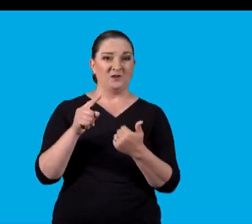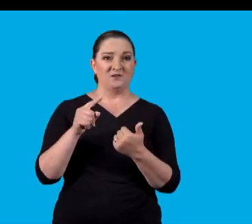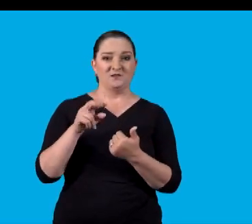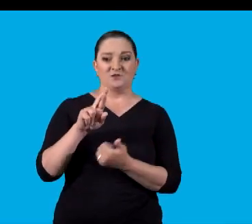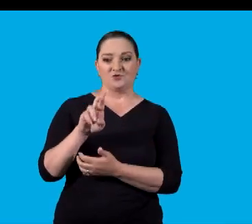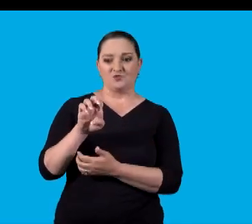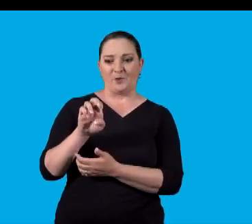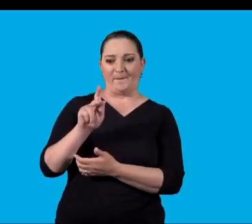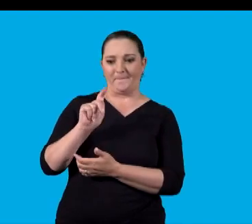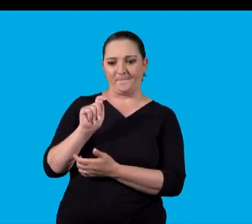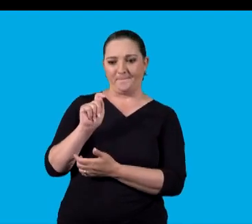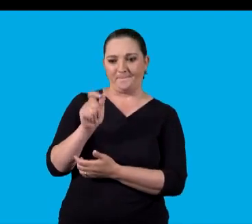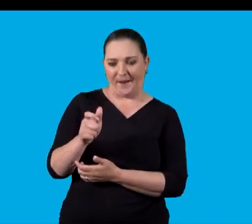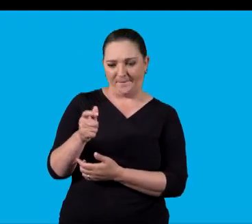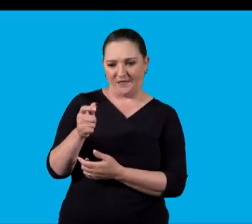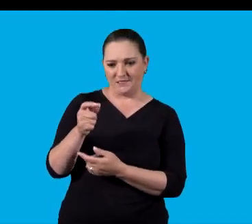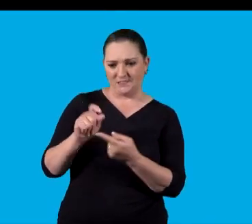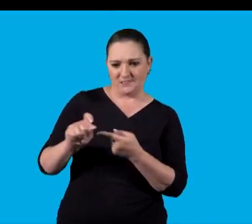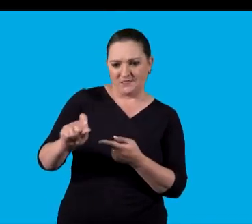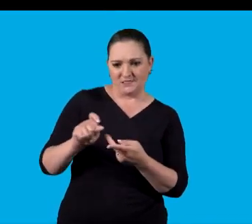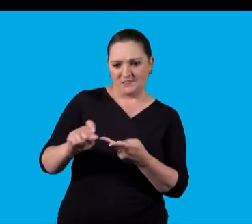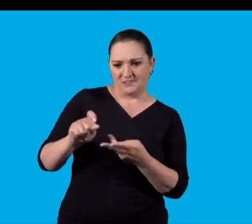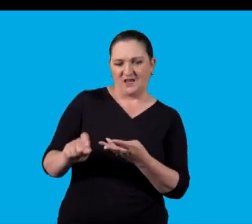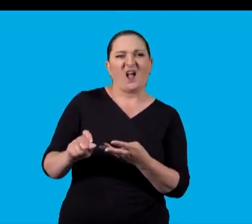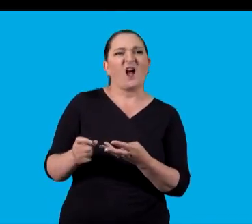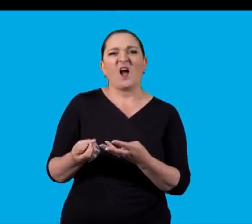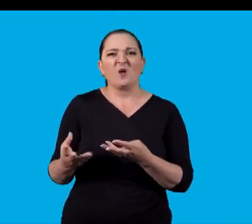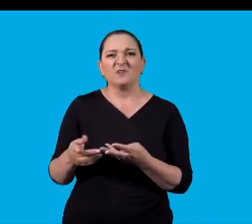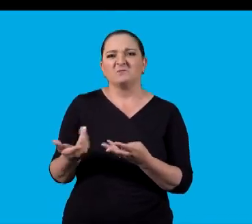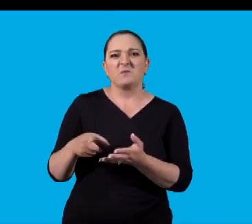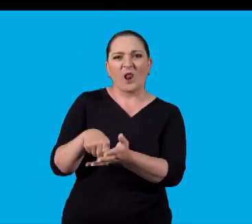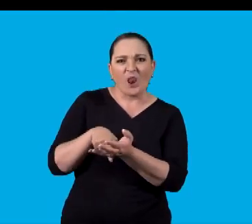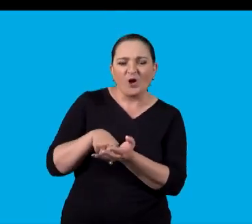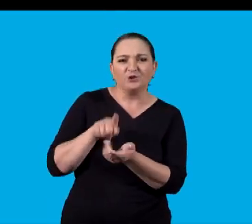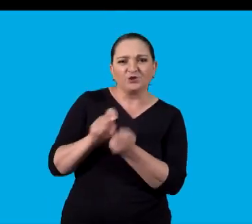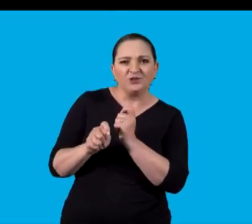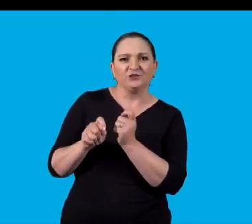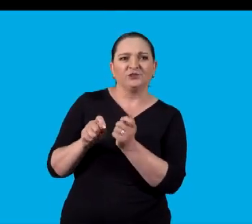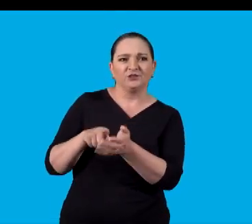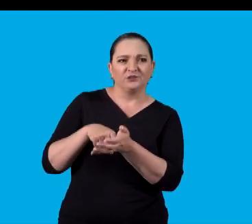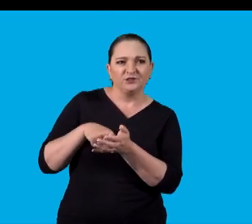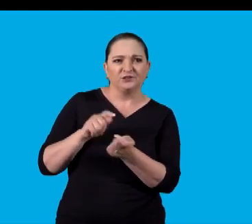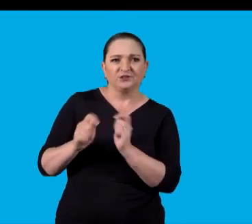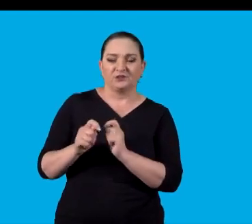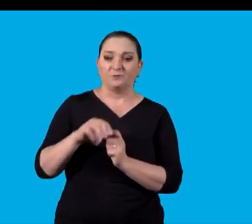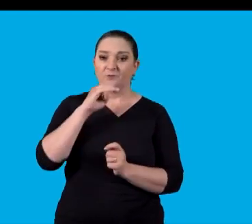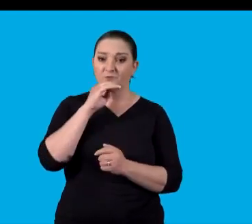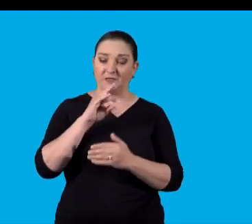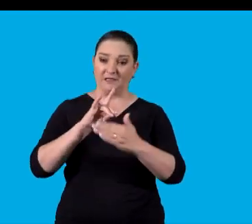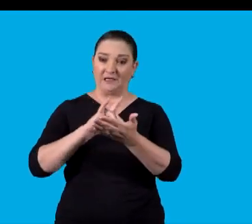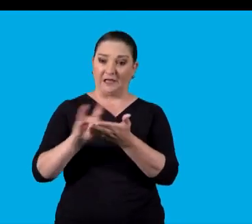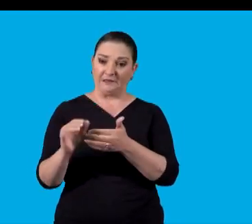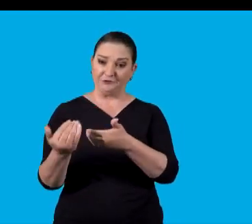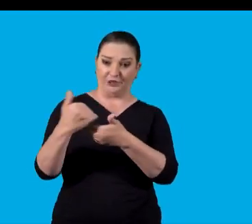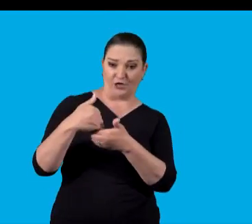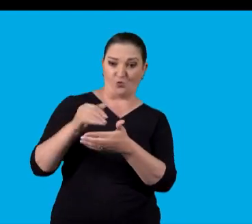Some of the challenges that you may face here is the inability to calculate the repayment and the proceeds from loan. So when there's a